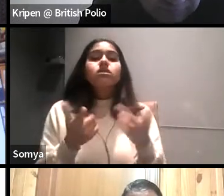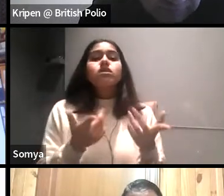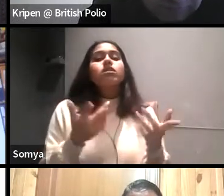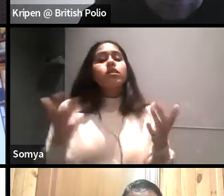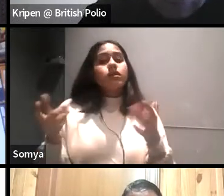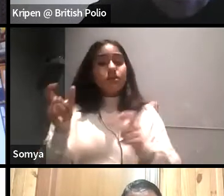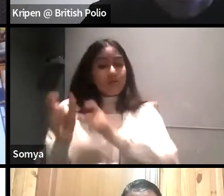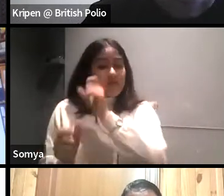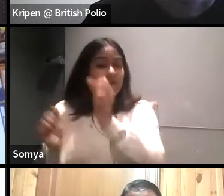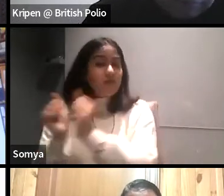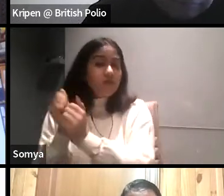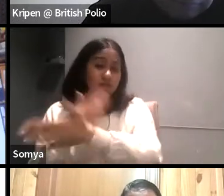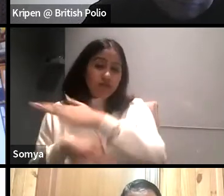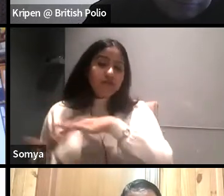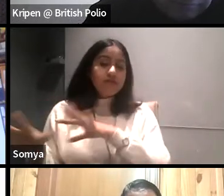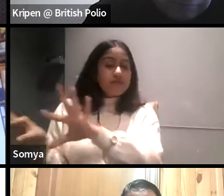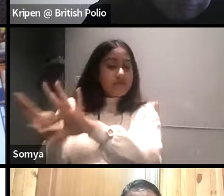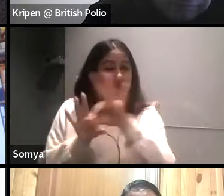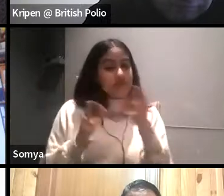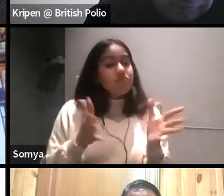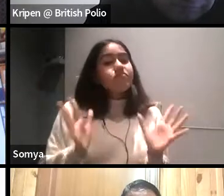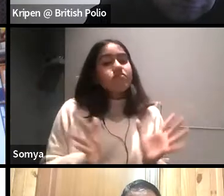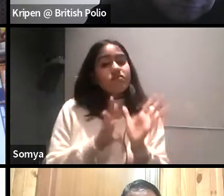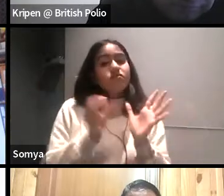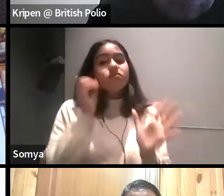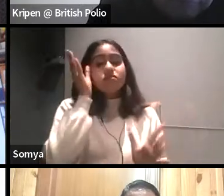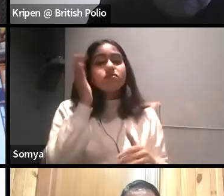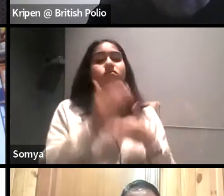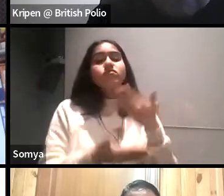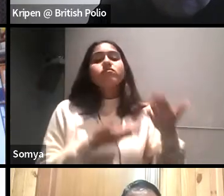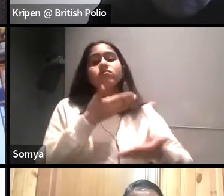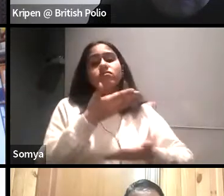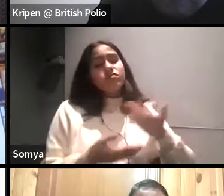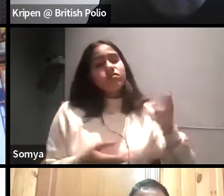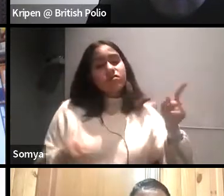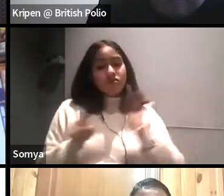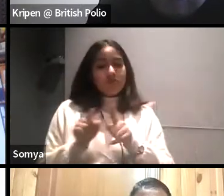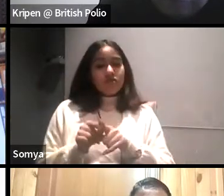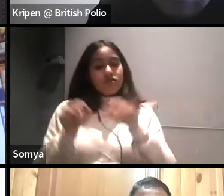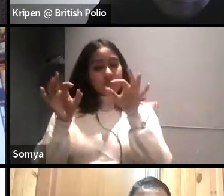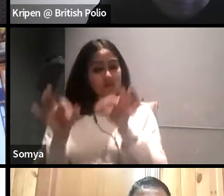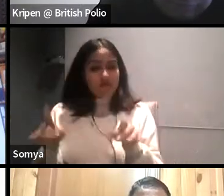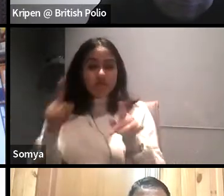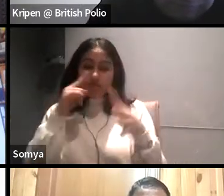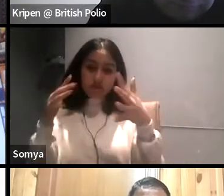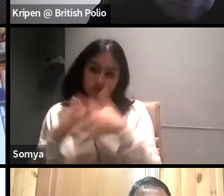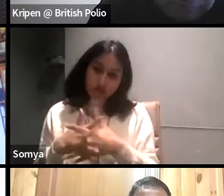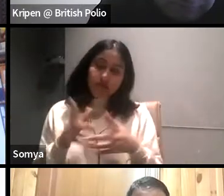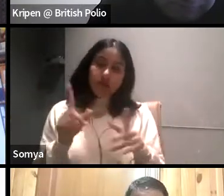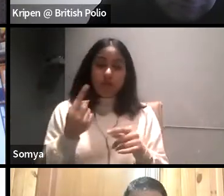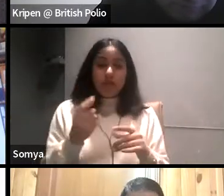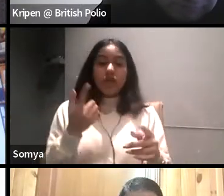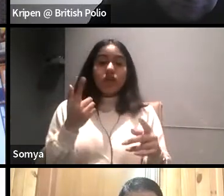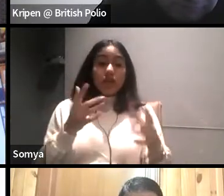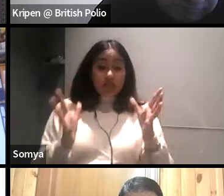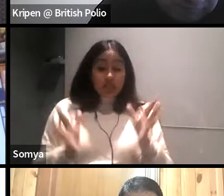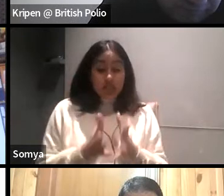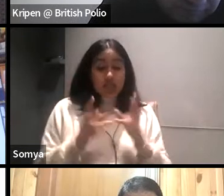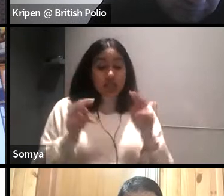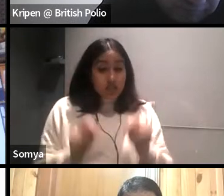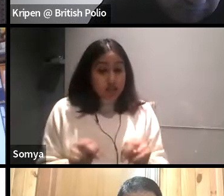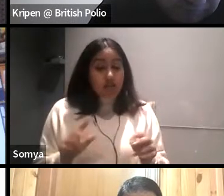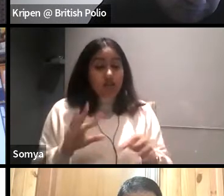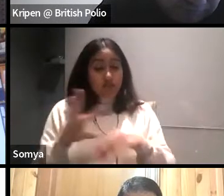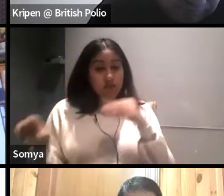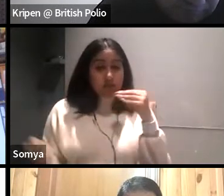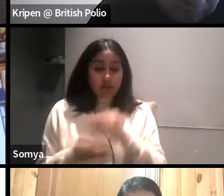persons with disabilities and also women with disabilities in particular. So we put in efforts, and they might require some